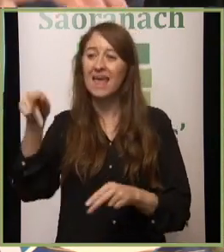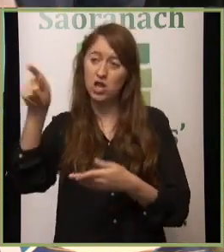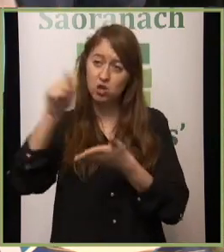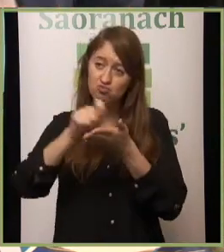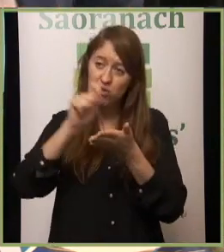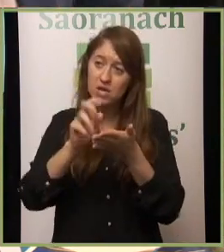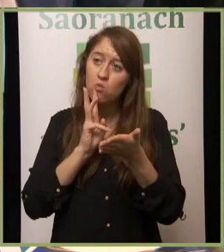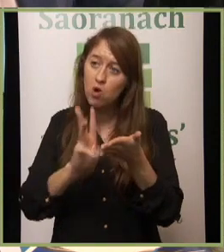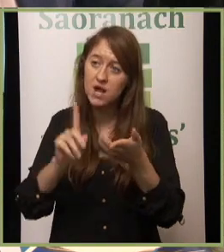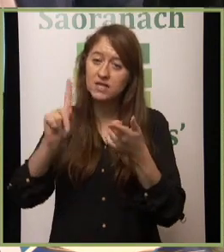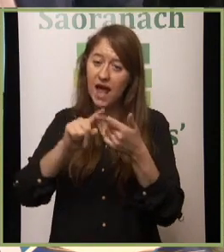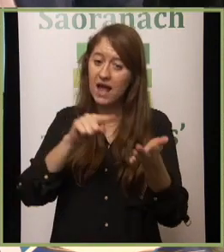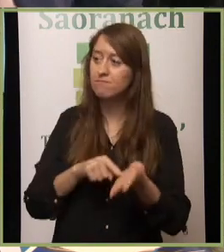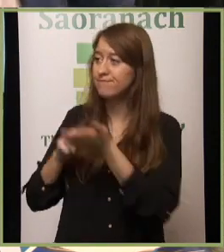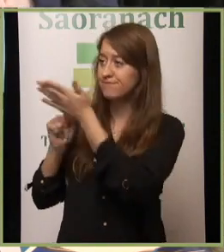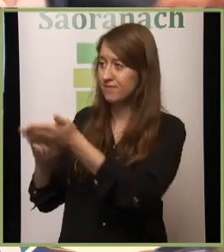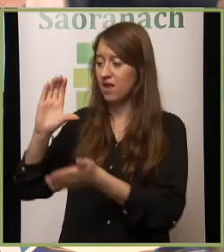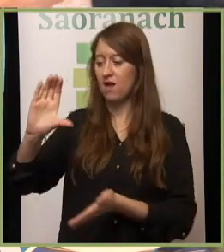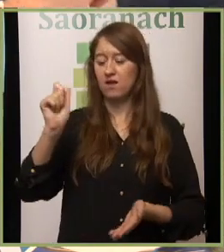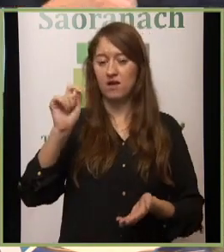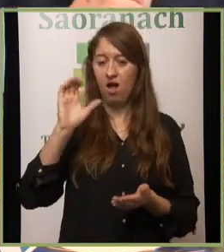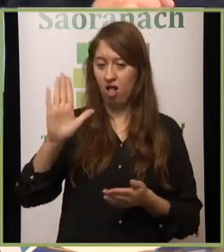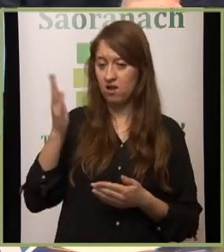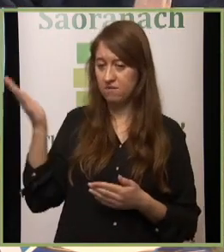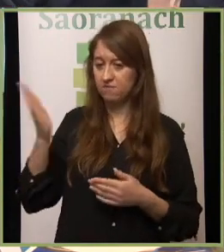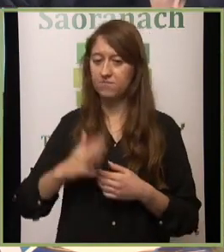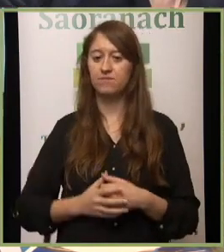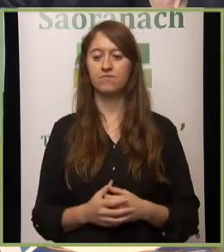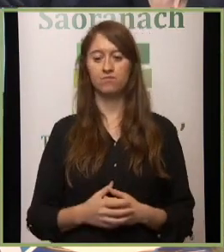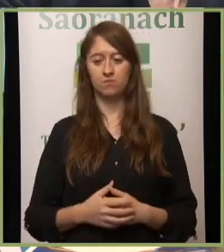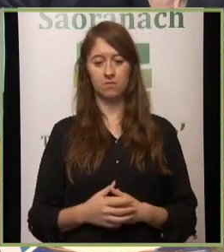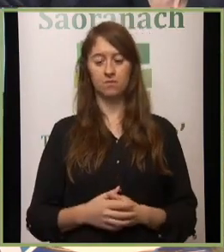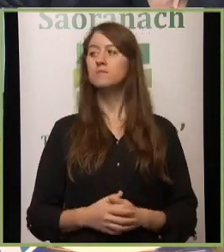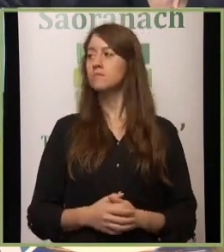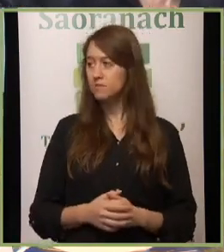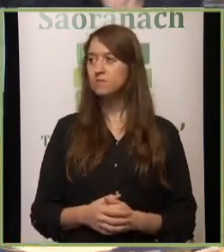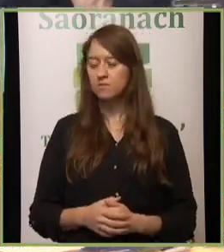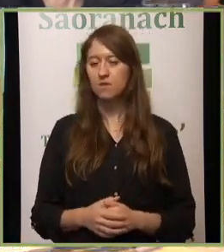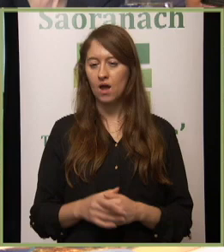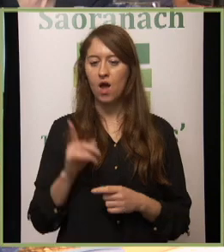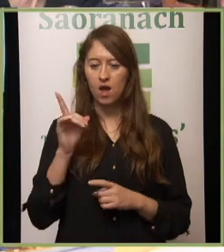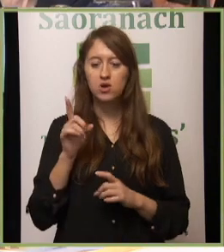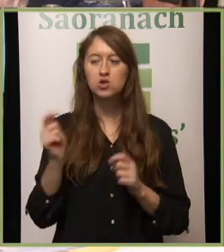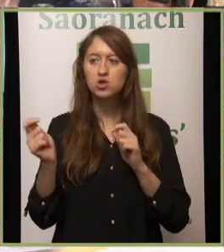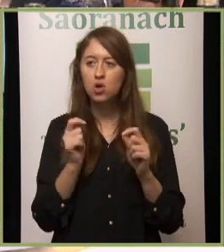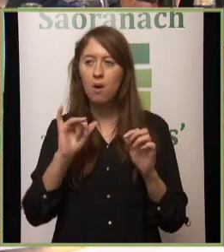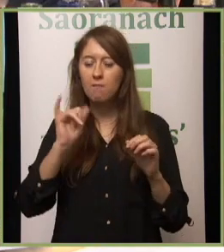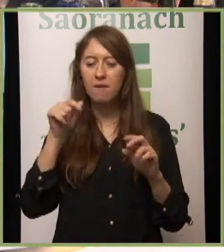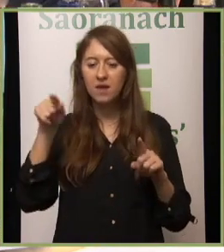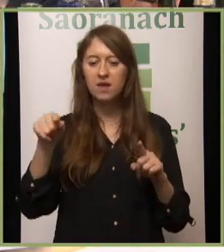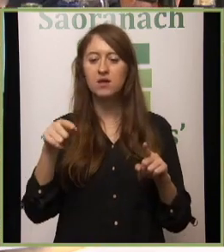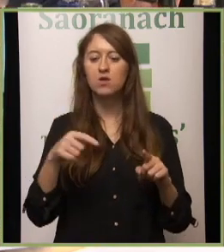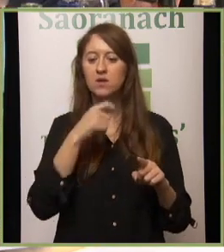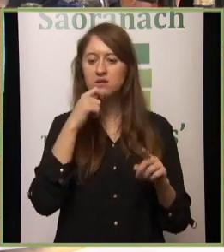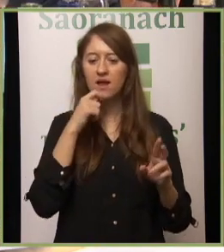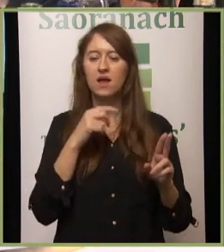you. Tim, you can make a suggestion. Can you do it into the microphone? Thank you. So, would we move the sentence, or the part of the sentence, state